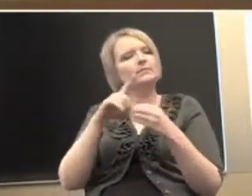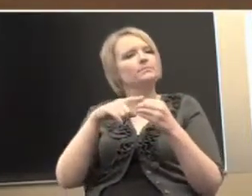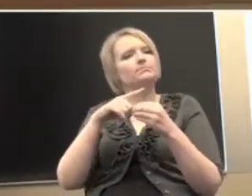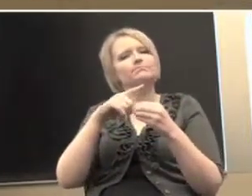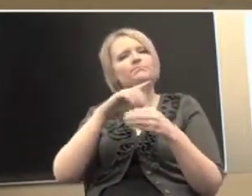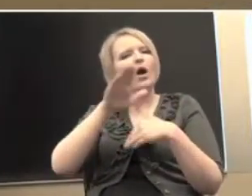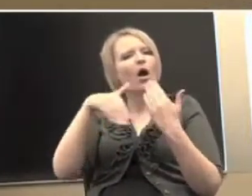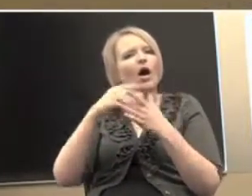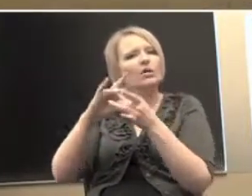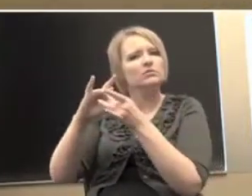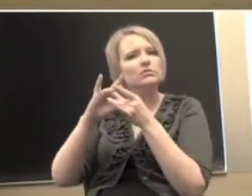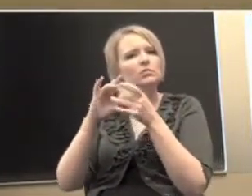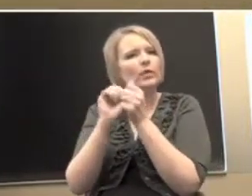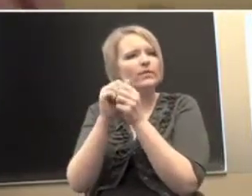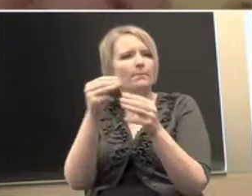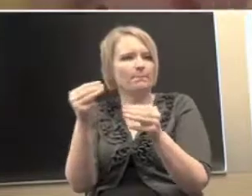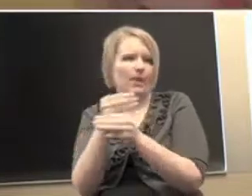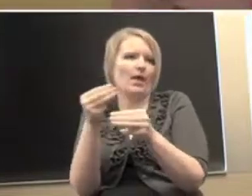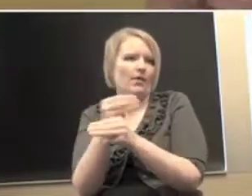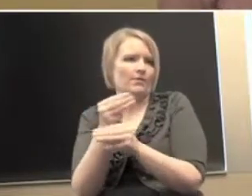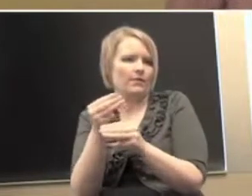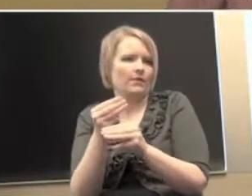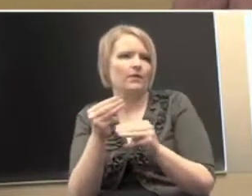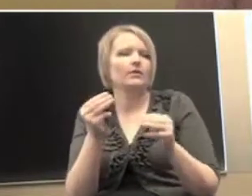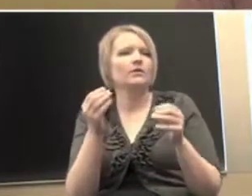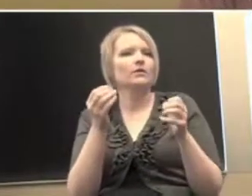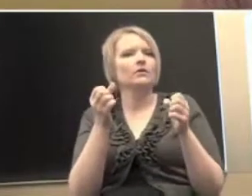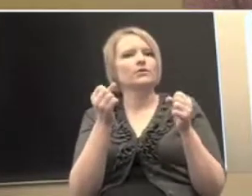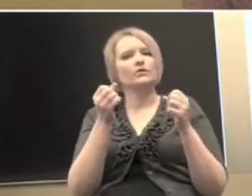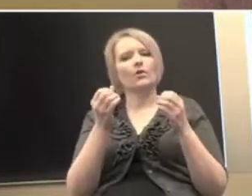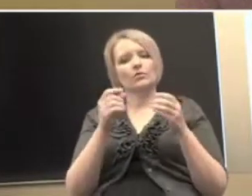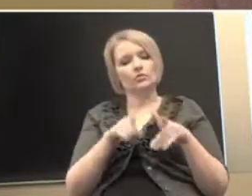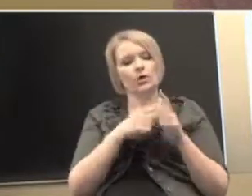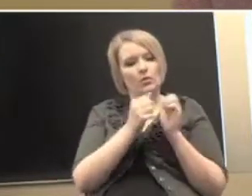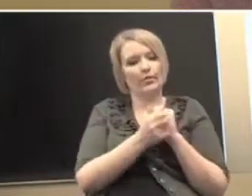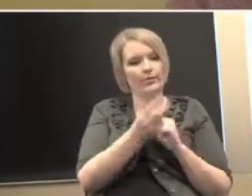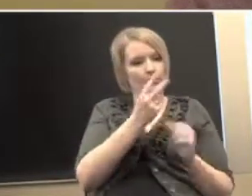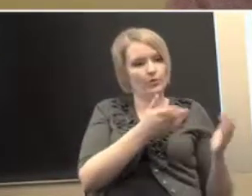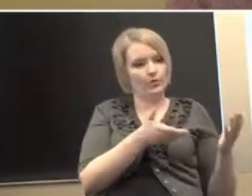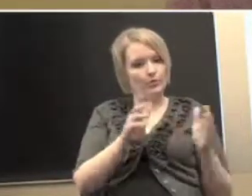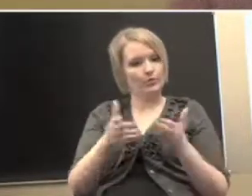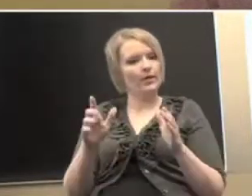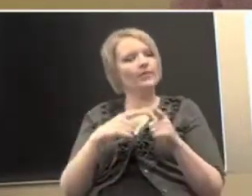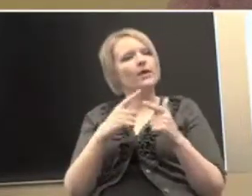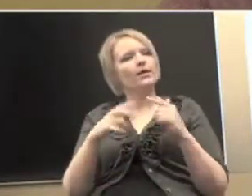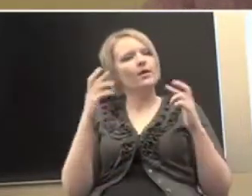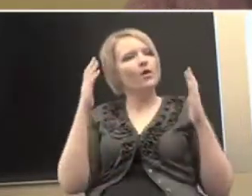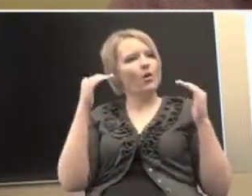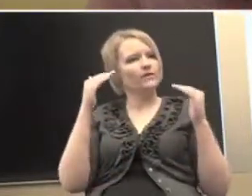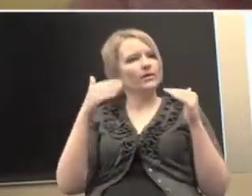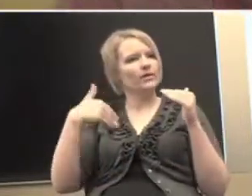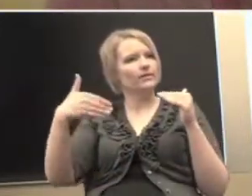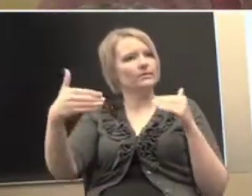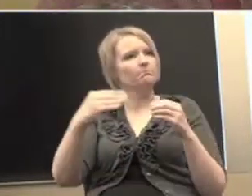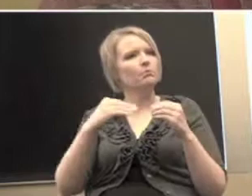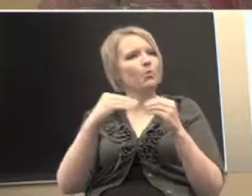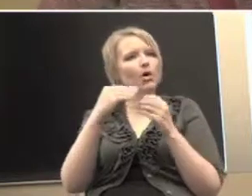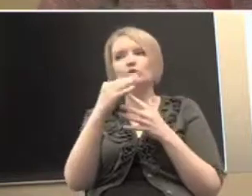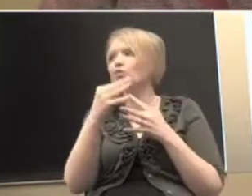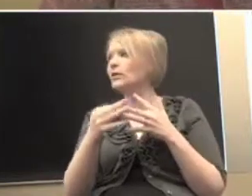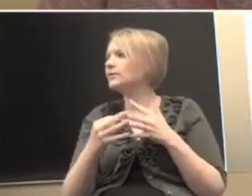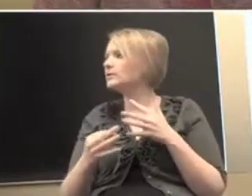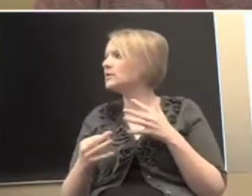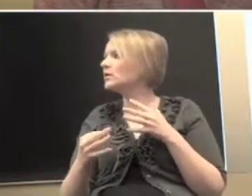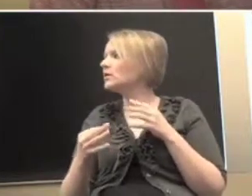related to science, or related to, and we started out with just the 2, and then hopefully then move on for more choices. And one of the